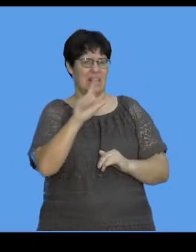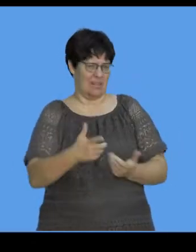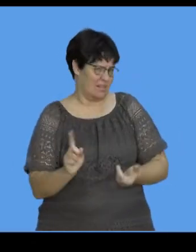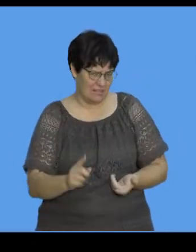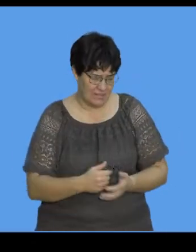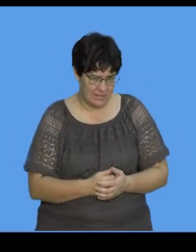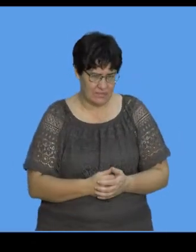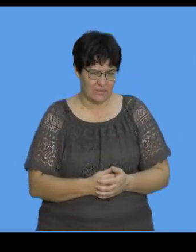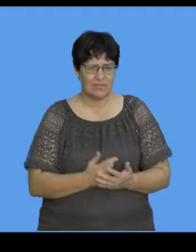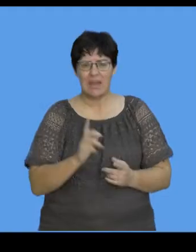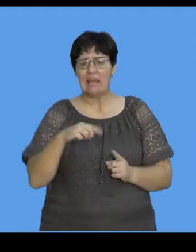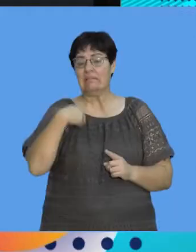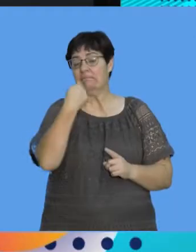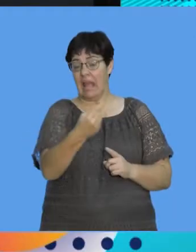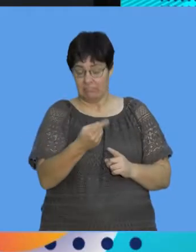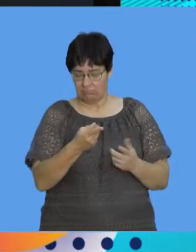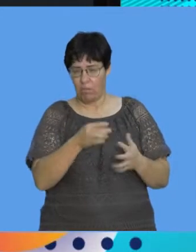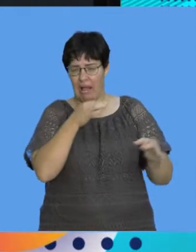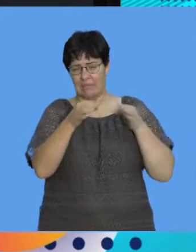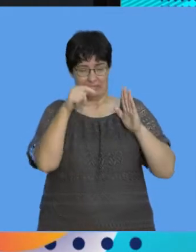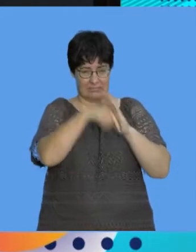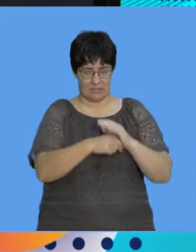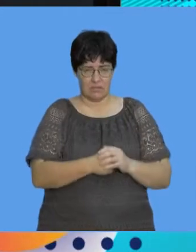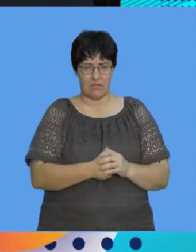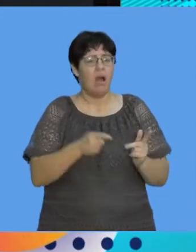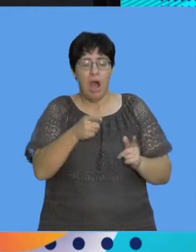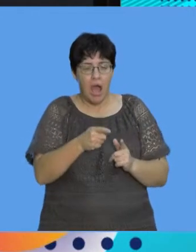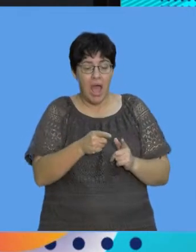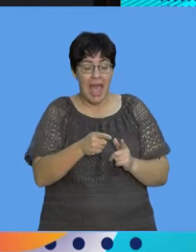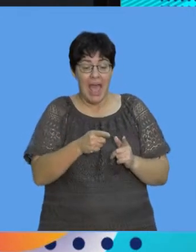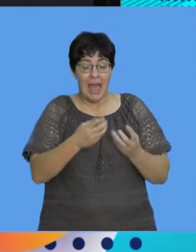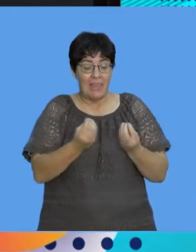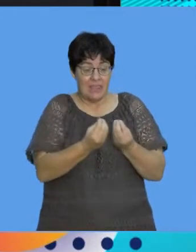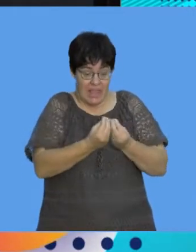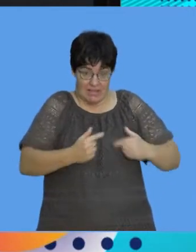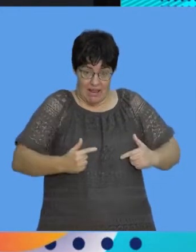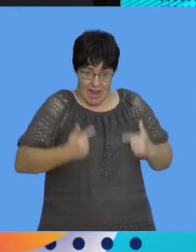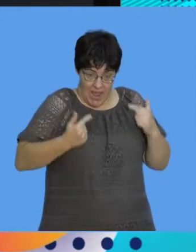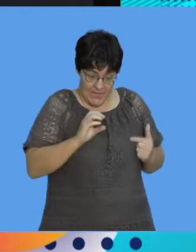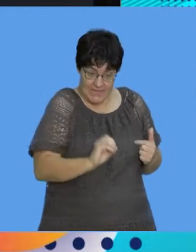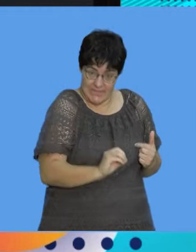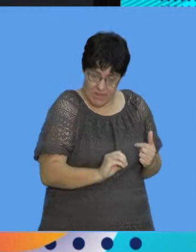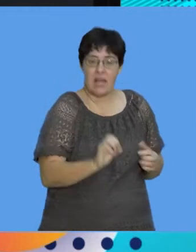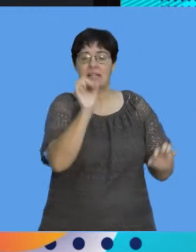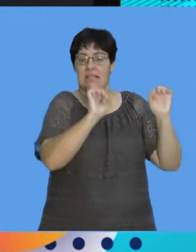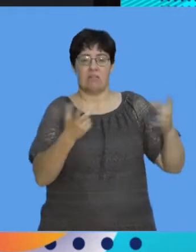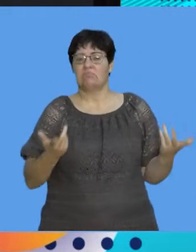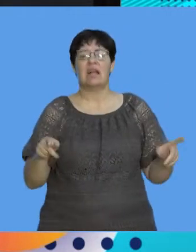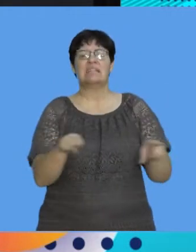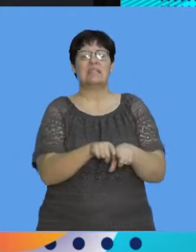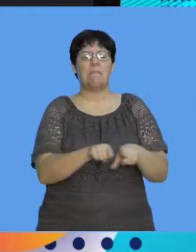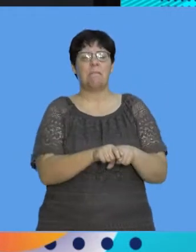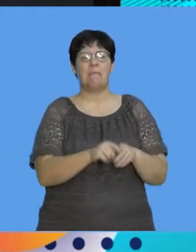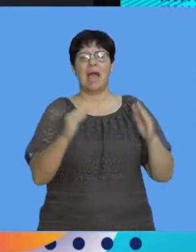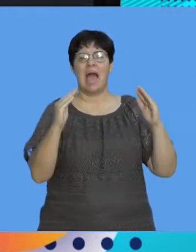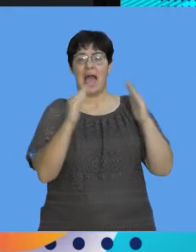going to probably do it in the next segment. A cell, all living things are made up of cells. So if it was to build a house, they would